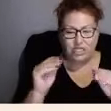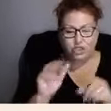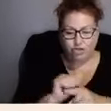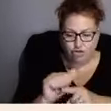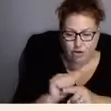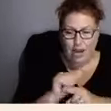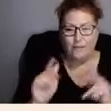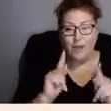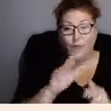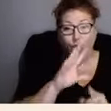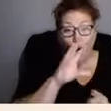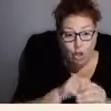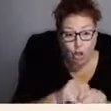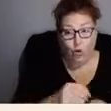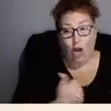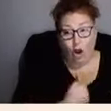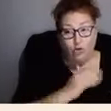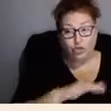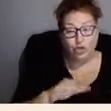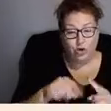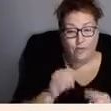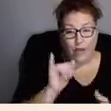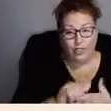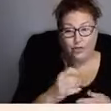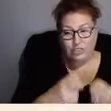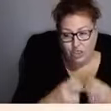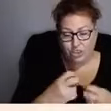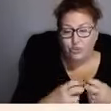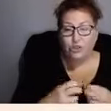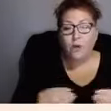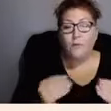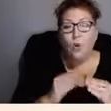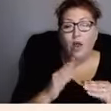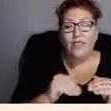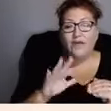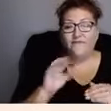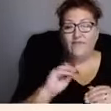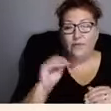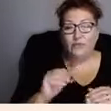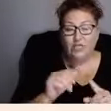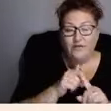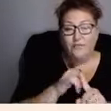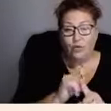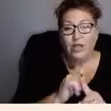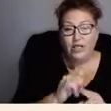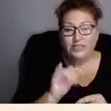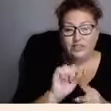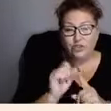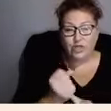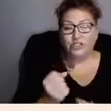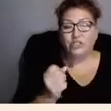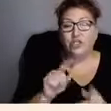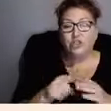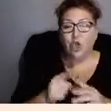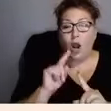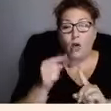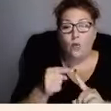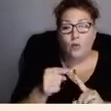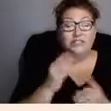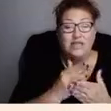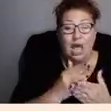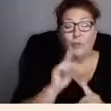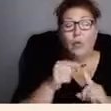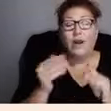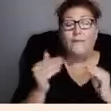children, about these type of issues. More than 50% of bullying situations stop when a peer intervenes. I'm going to now show